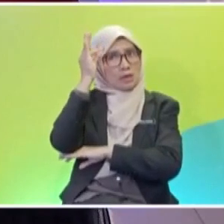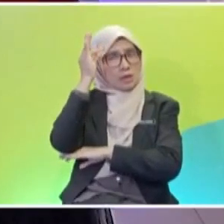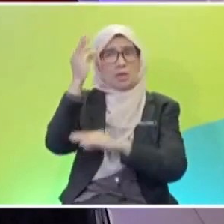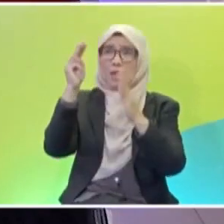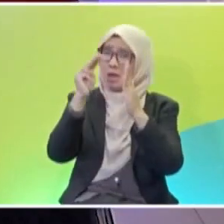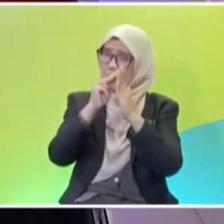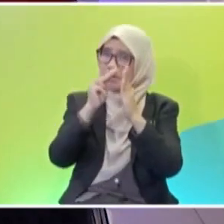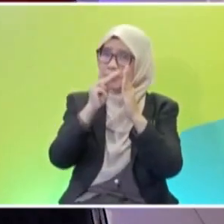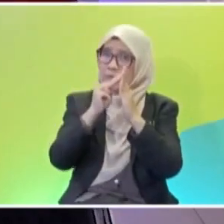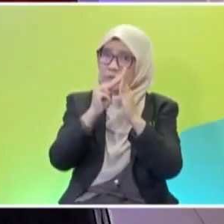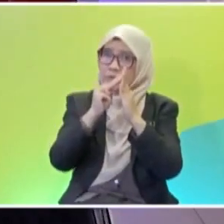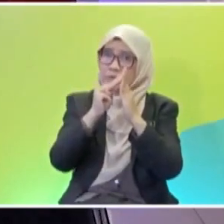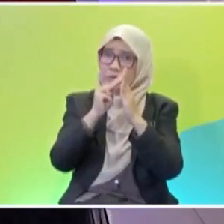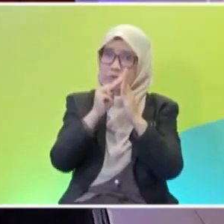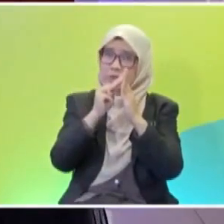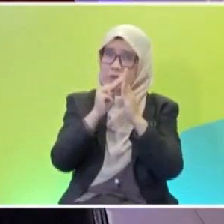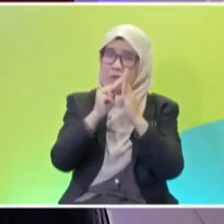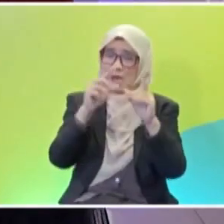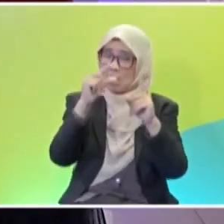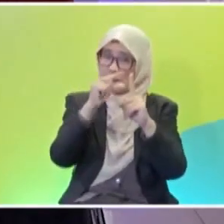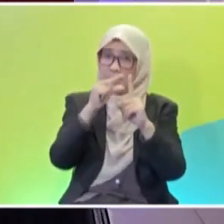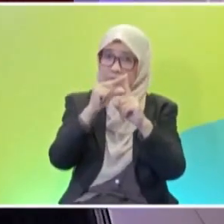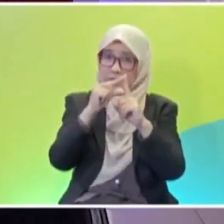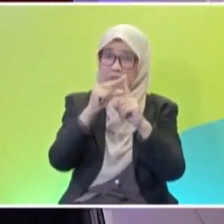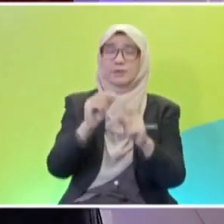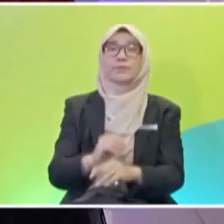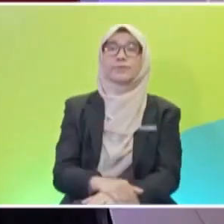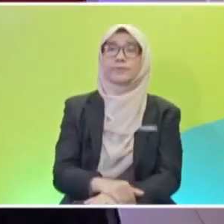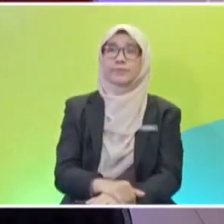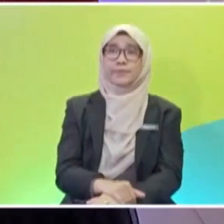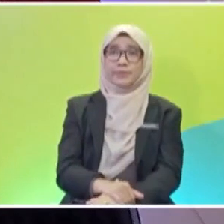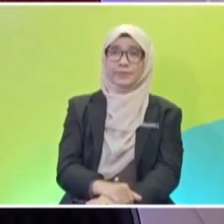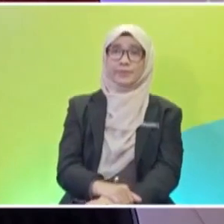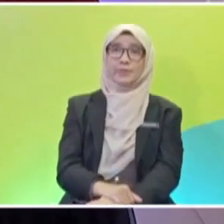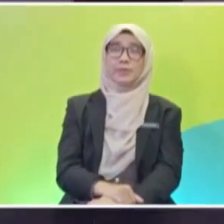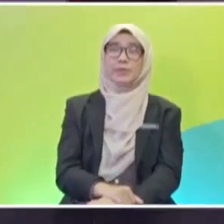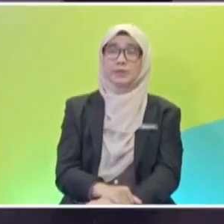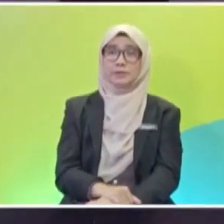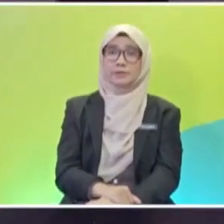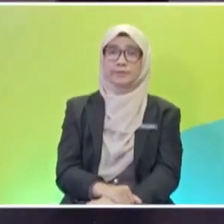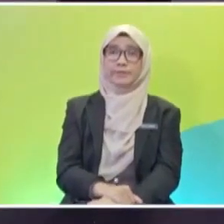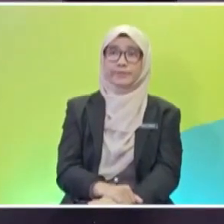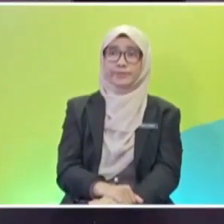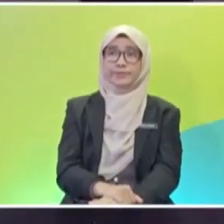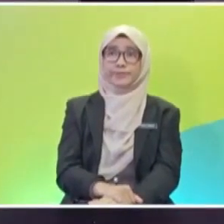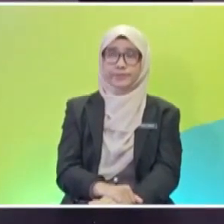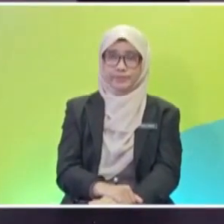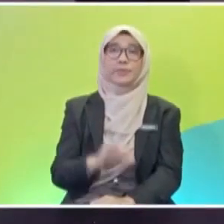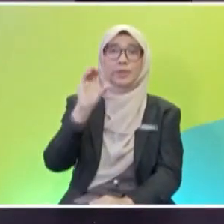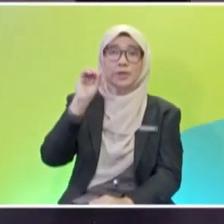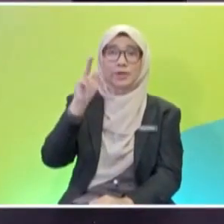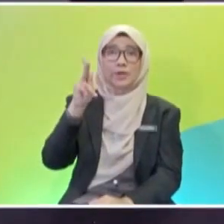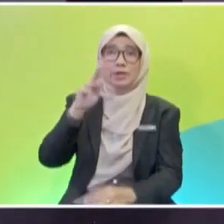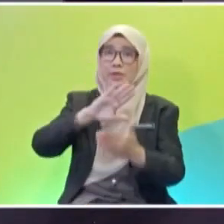to do later on in the third segment. Okay. All right, girls. So, seem that you guys are ready.